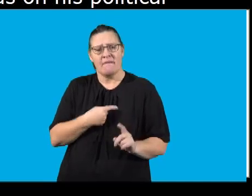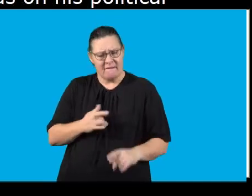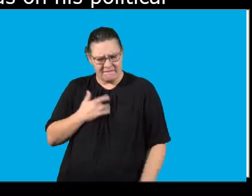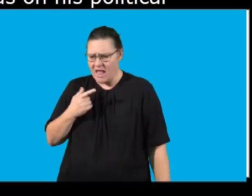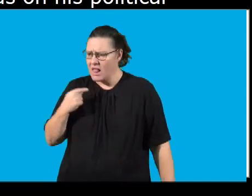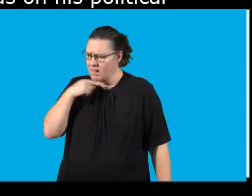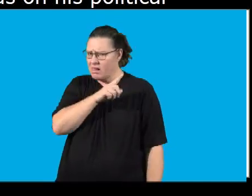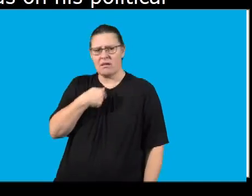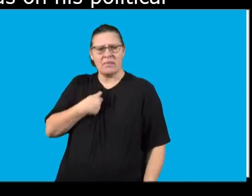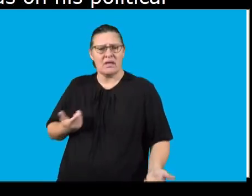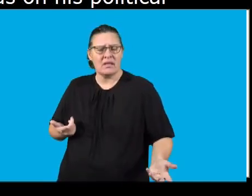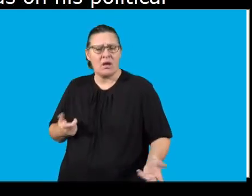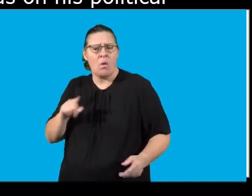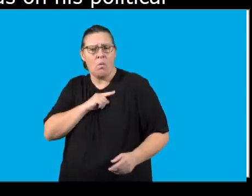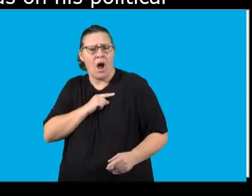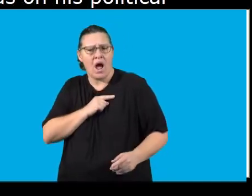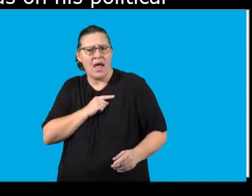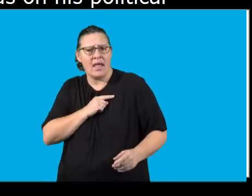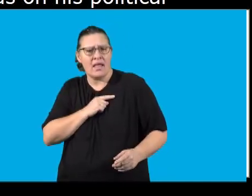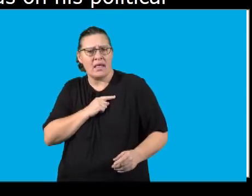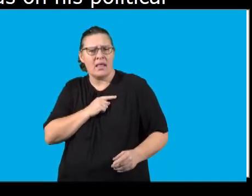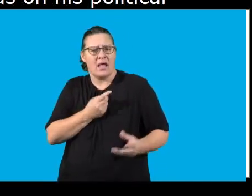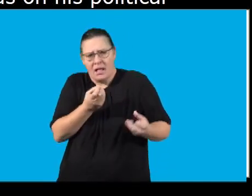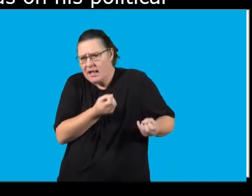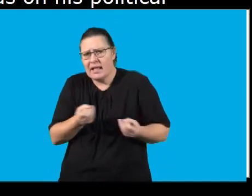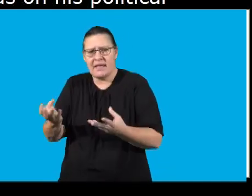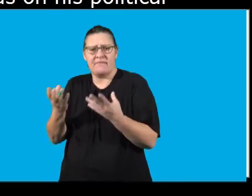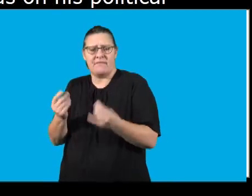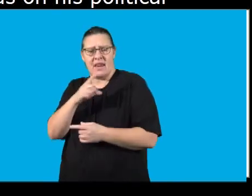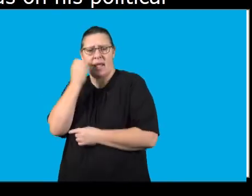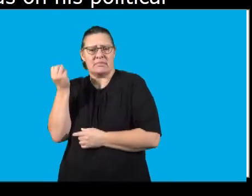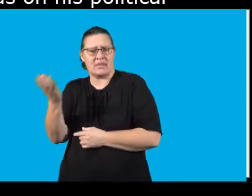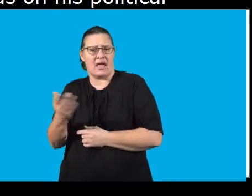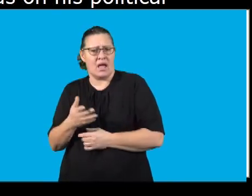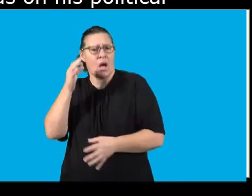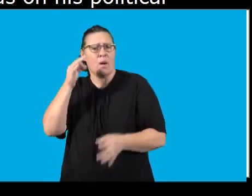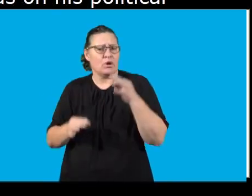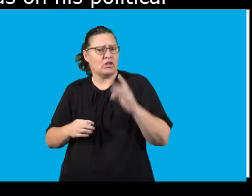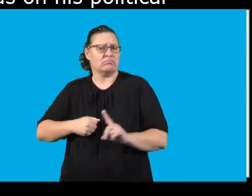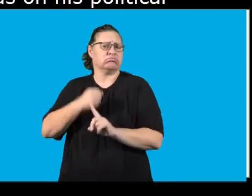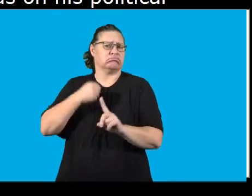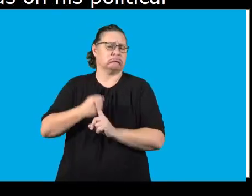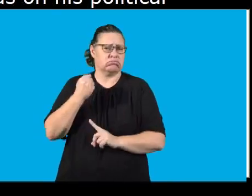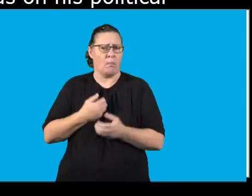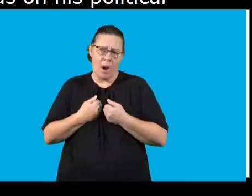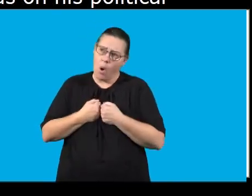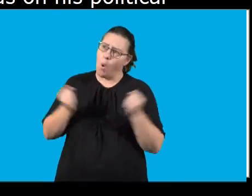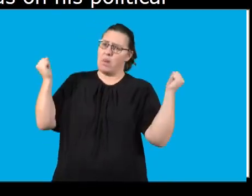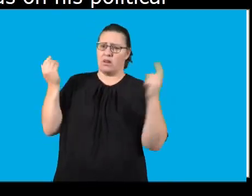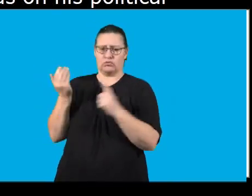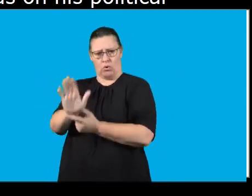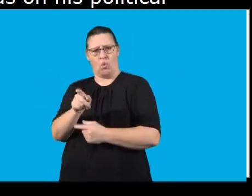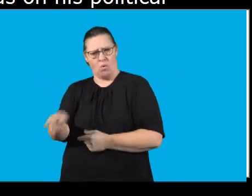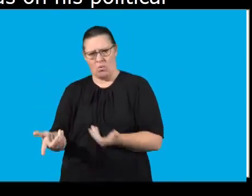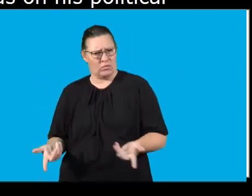he feels betrayed because he doesn't see why, all right, their political activism should have been